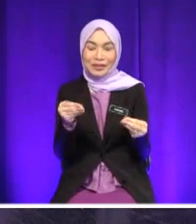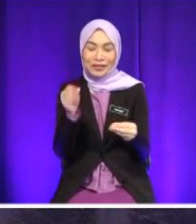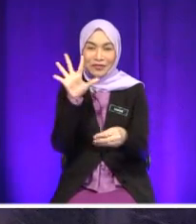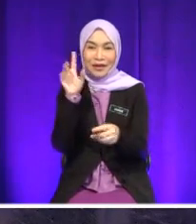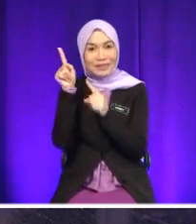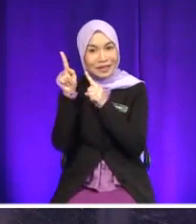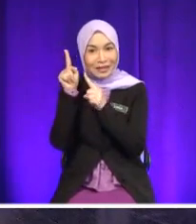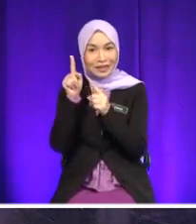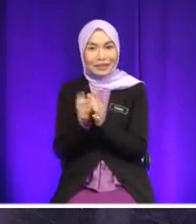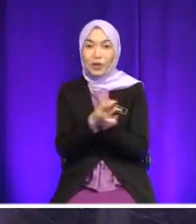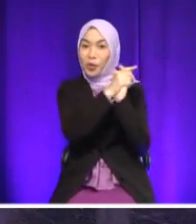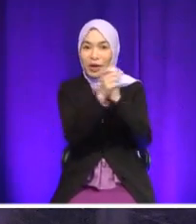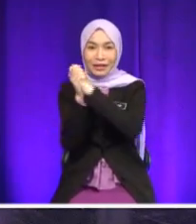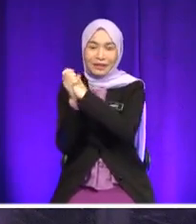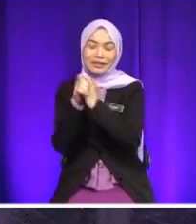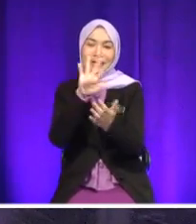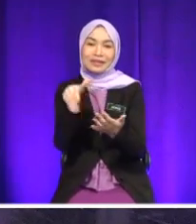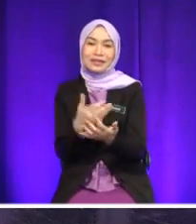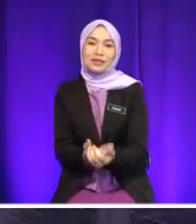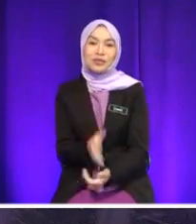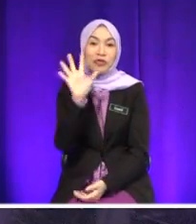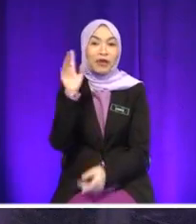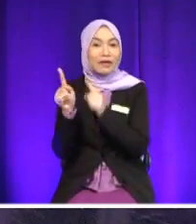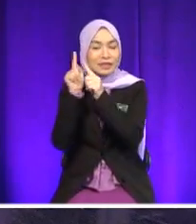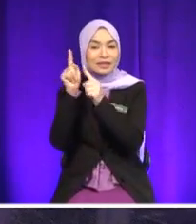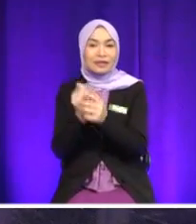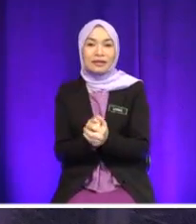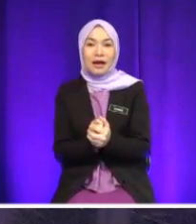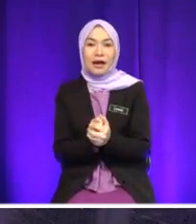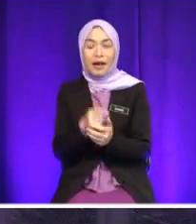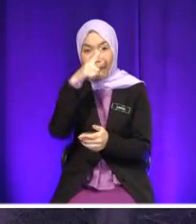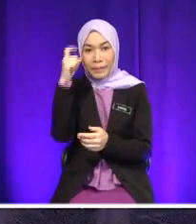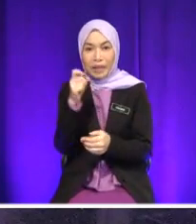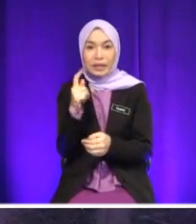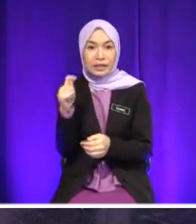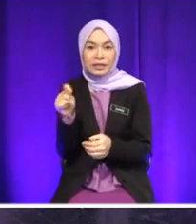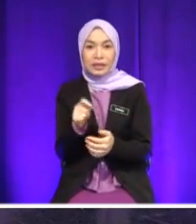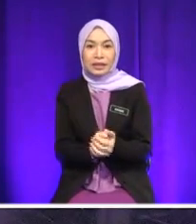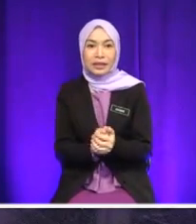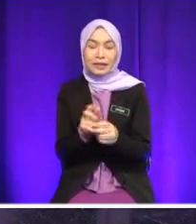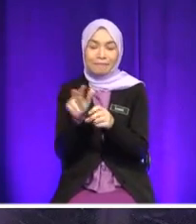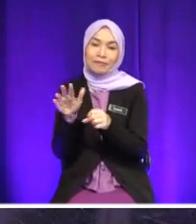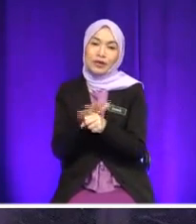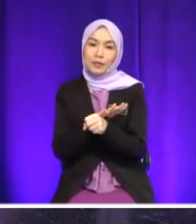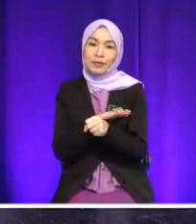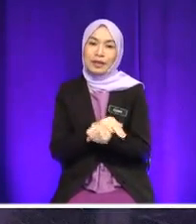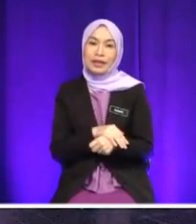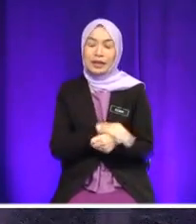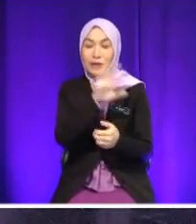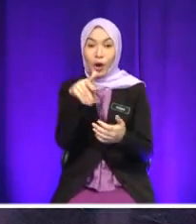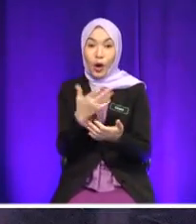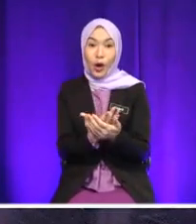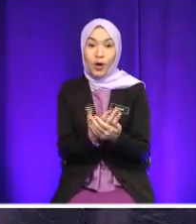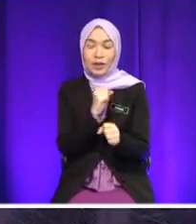yeah. Well done, Okay. everyone. So 5 Yeah. stars for each of them because they have completed both the tasks that you Yes, mentioned yes, earlier. yes. And I